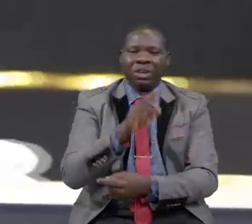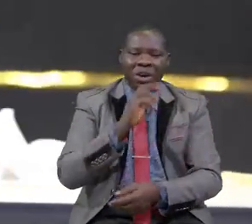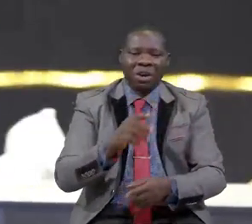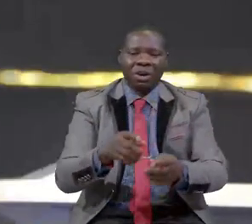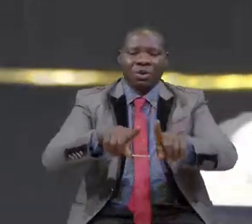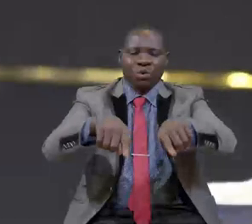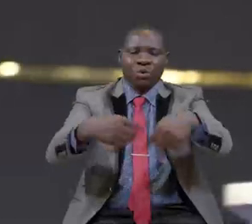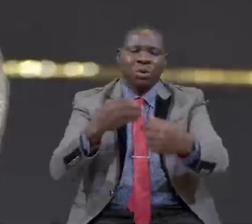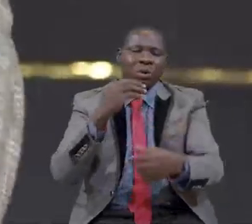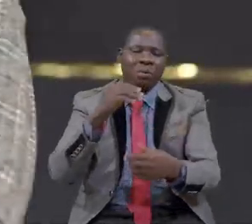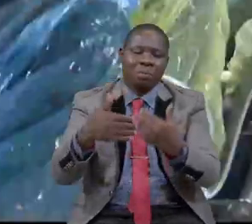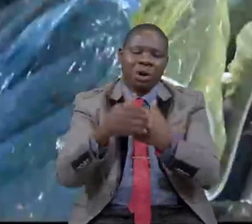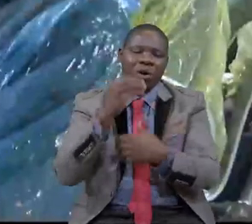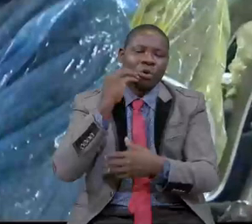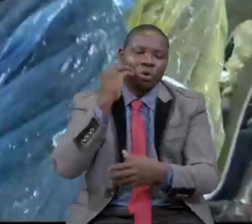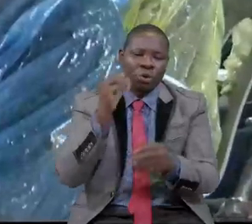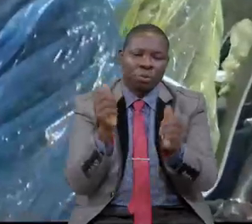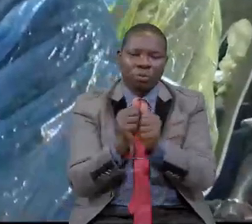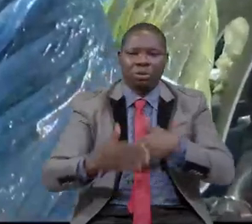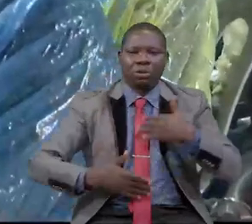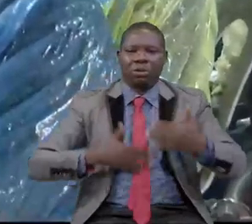home with joy.